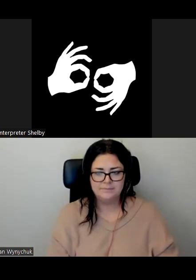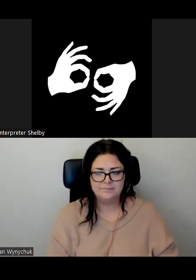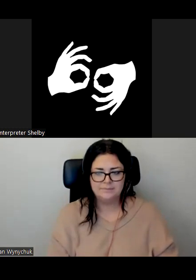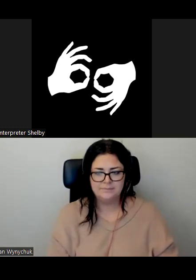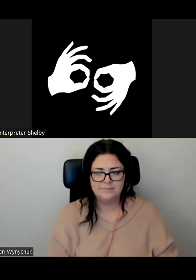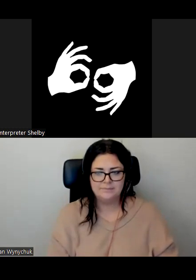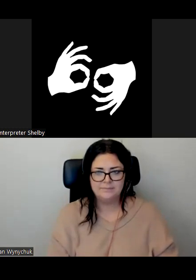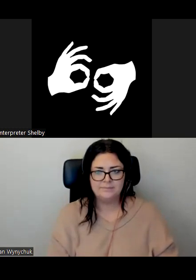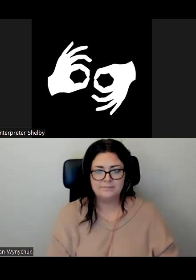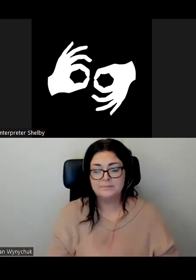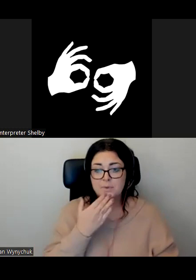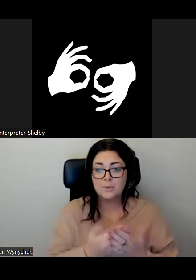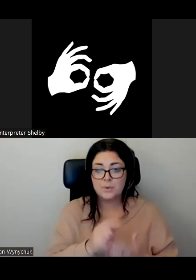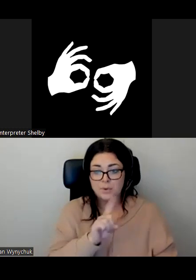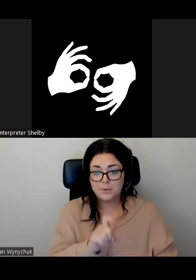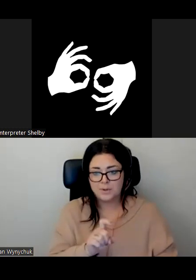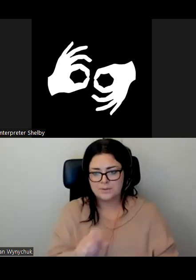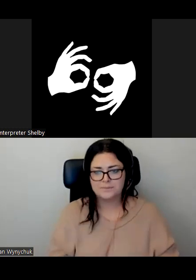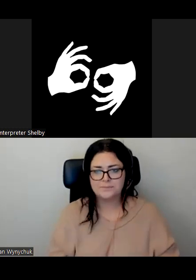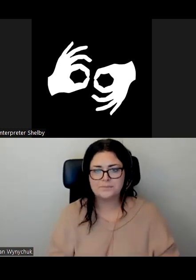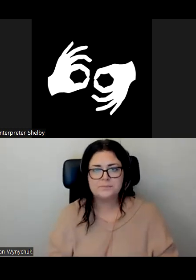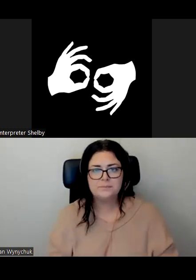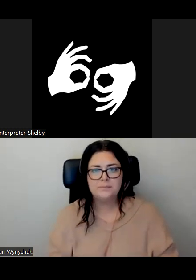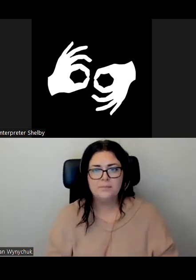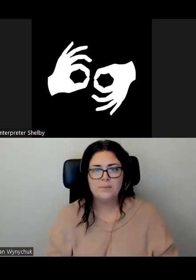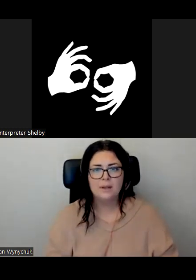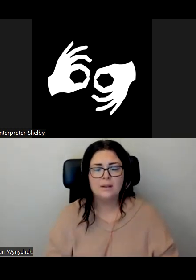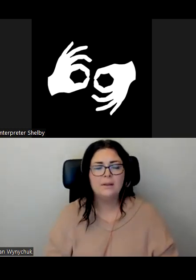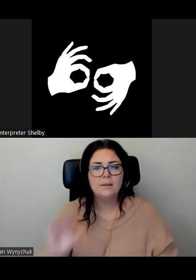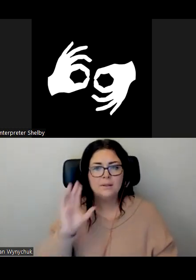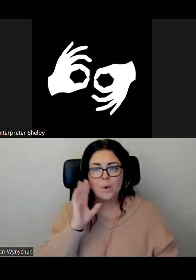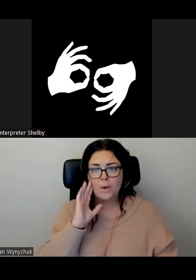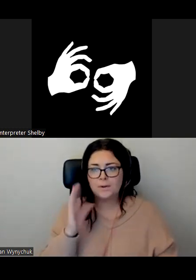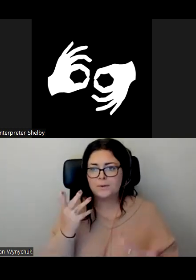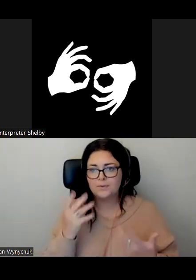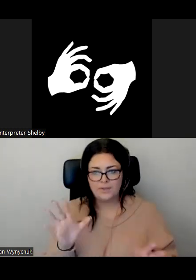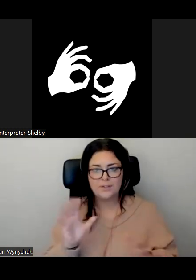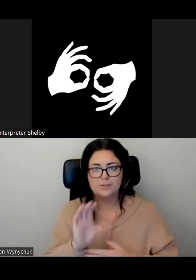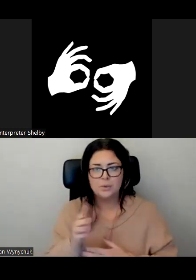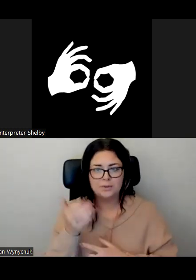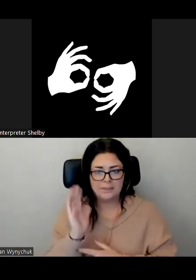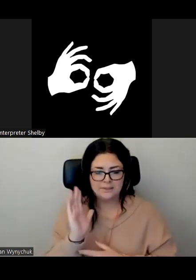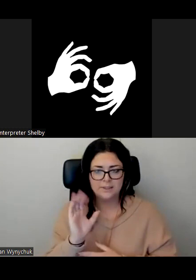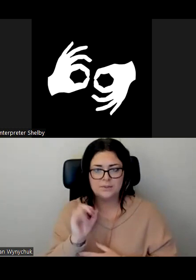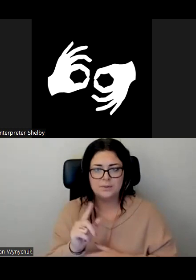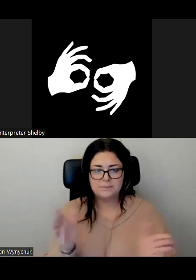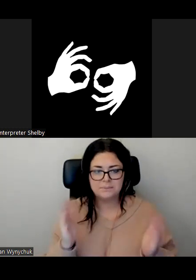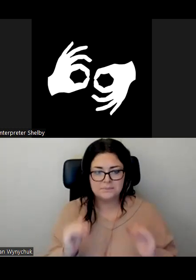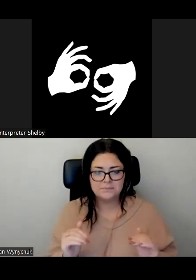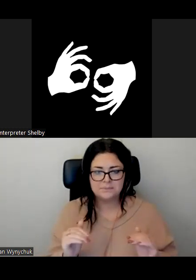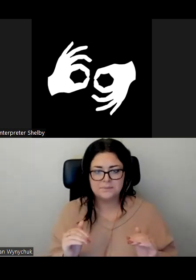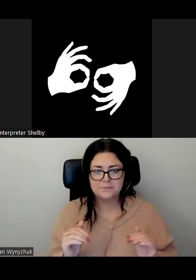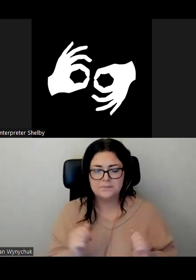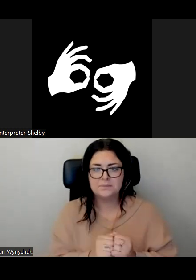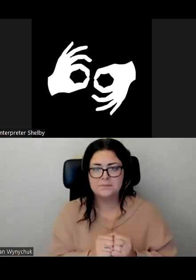Mm-hmm. So Sarah, you stopped sharing your screen, so I know that where you finished your slide. So now actually